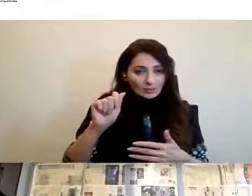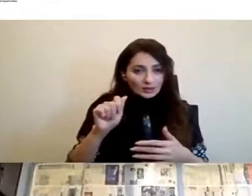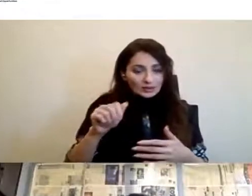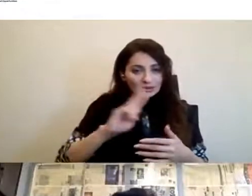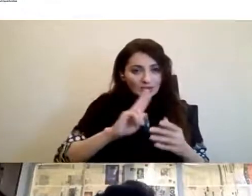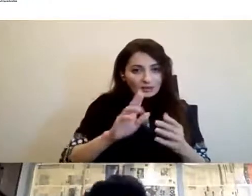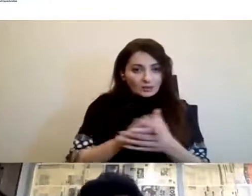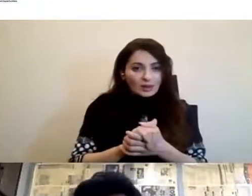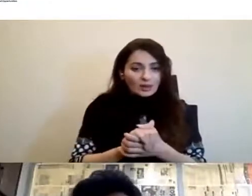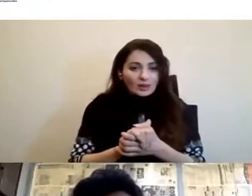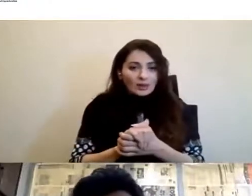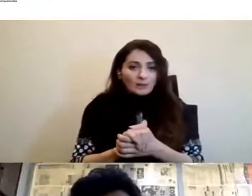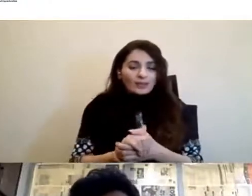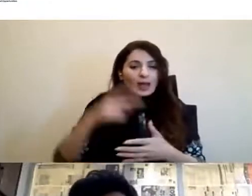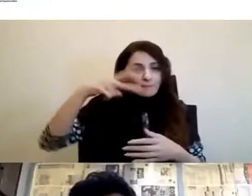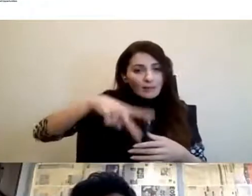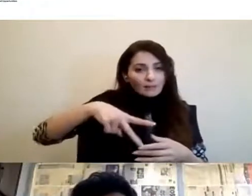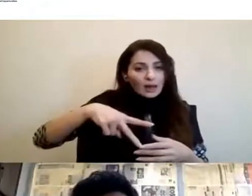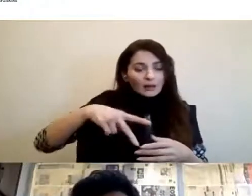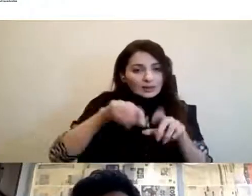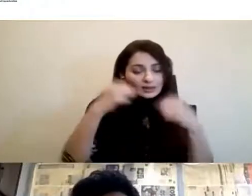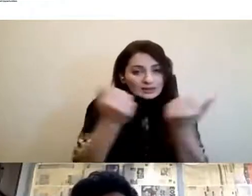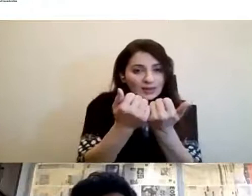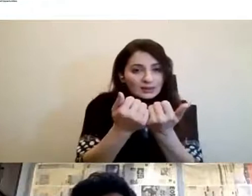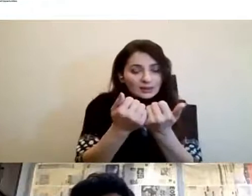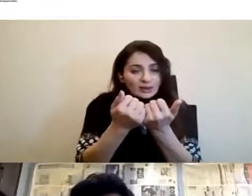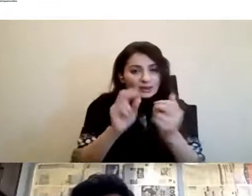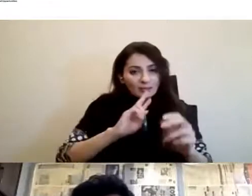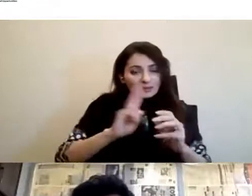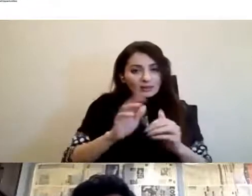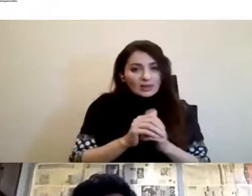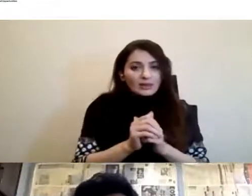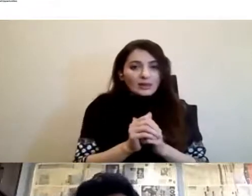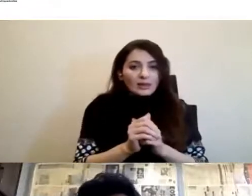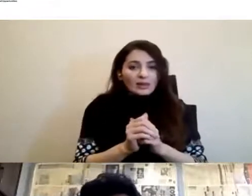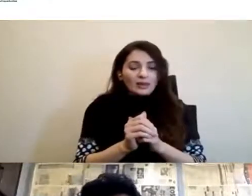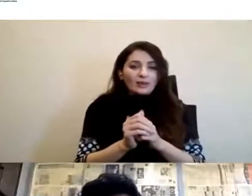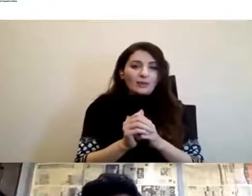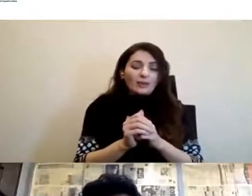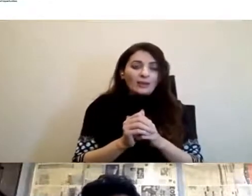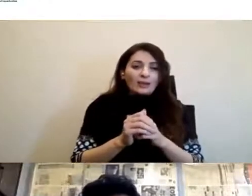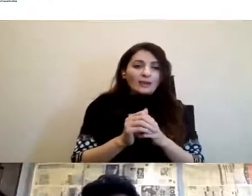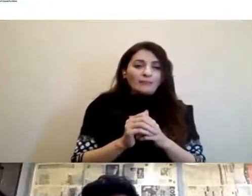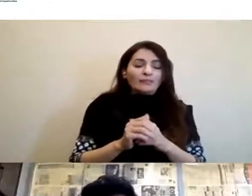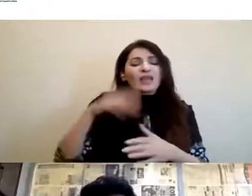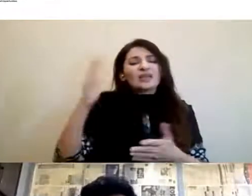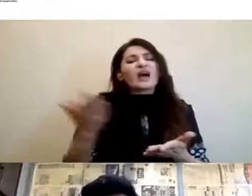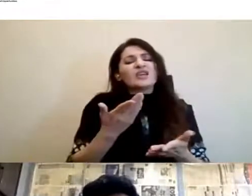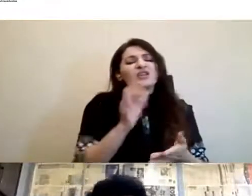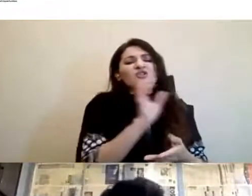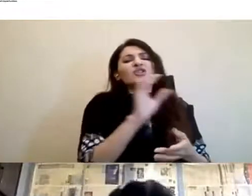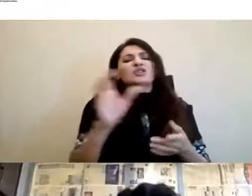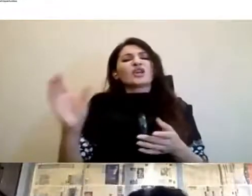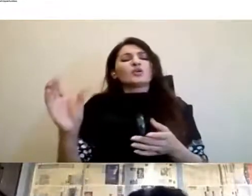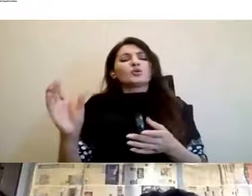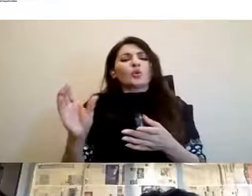private sector and perhaps share some examples of multi-stakeholder efforts to design innovative tools, features, programs